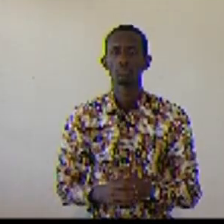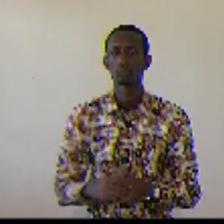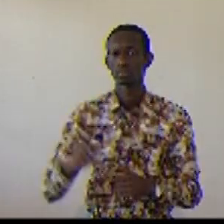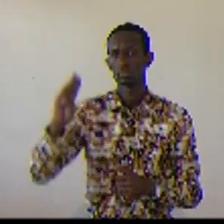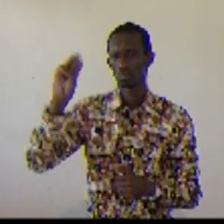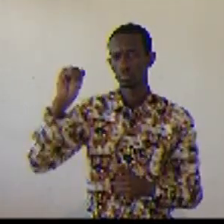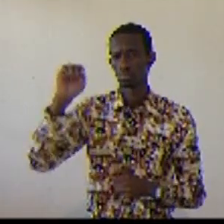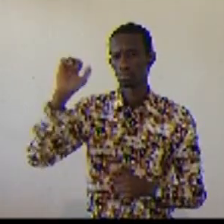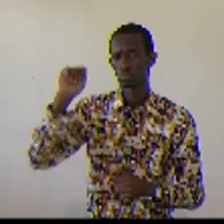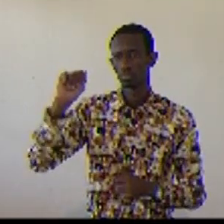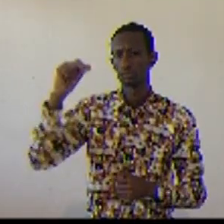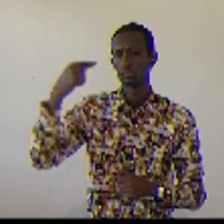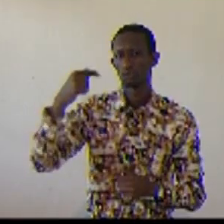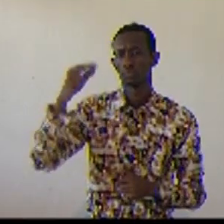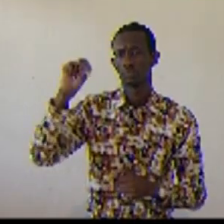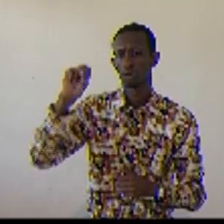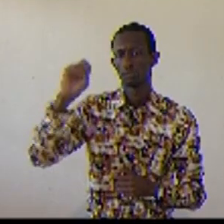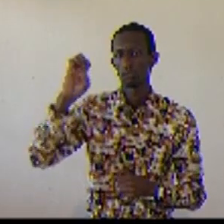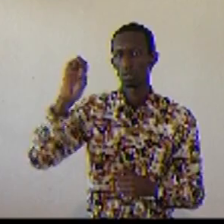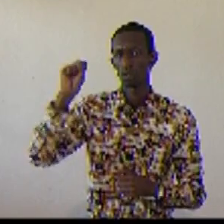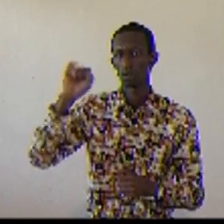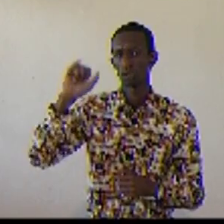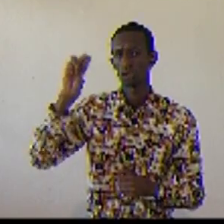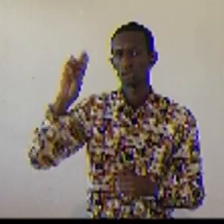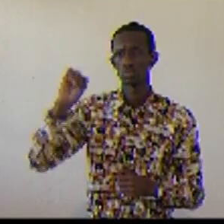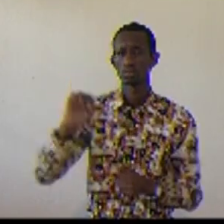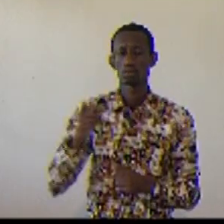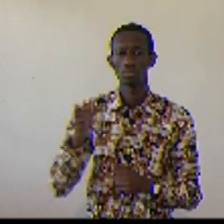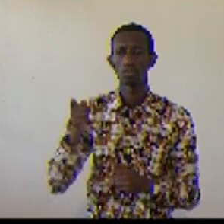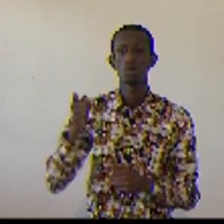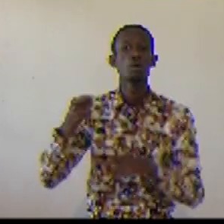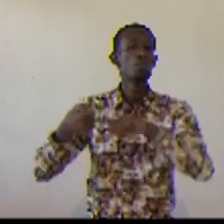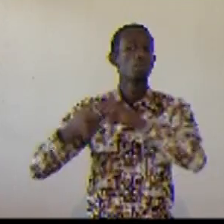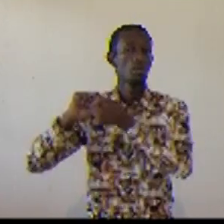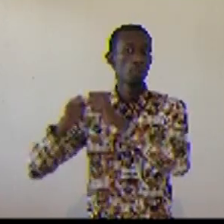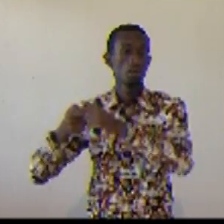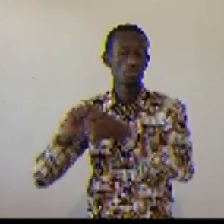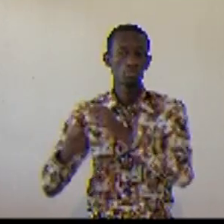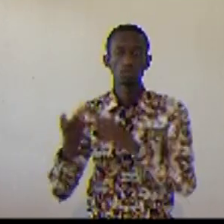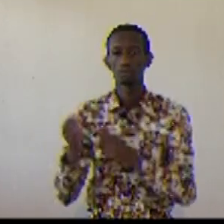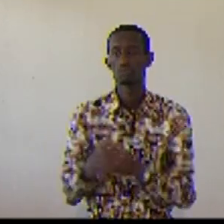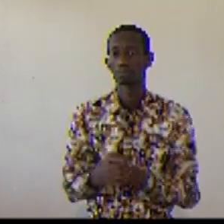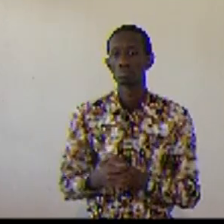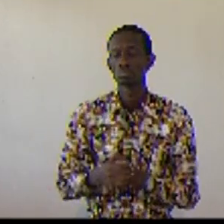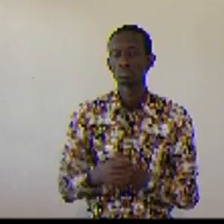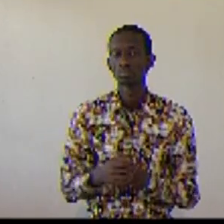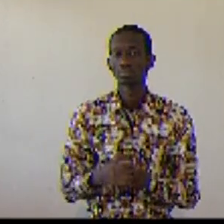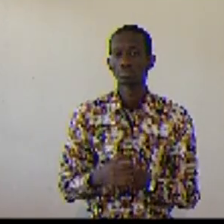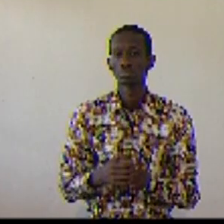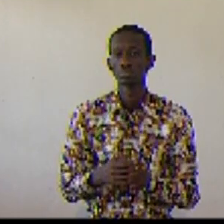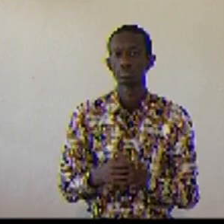Magnesium ribbon, so that is magnesium metal. And you reacting it, magnesium